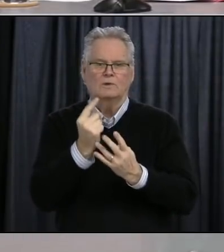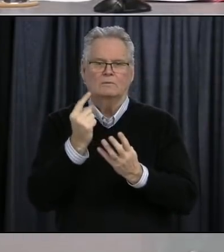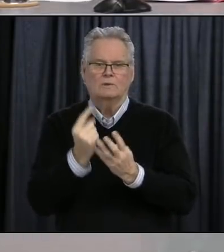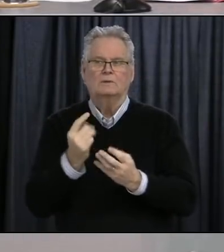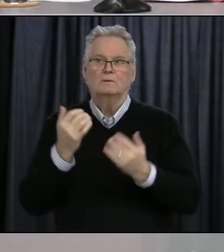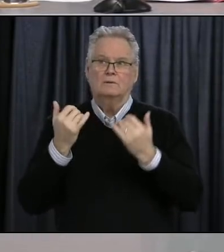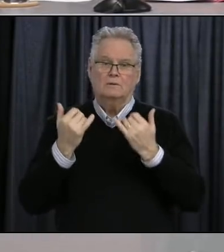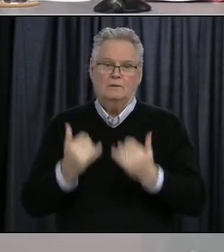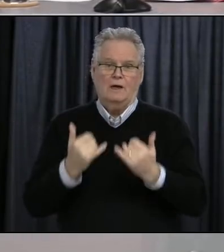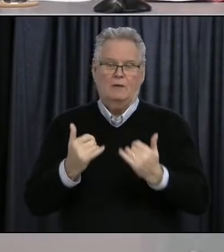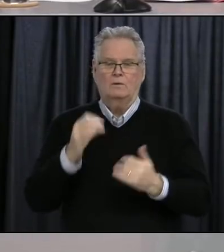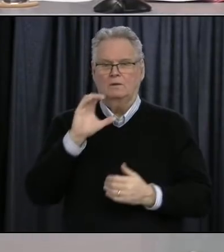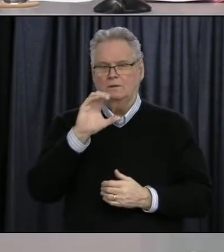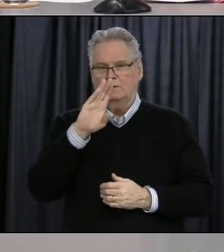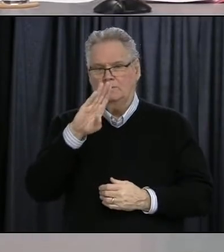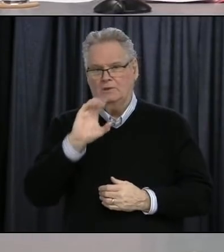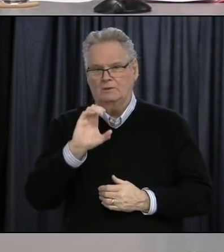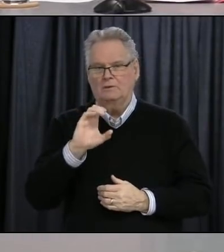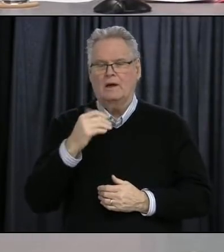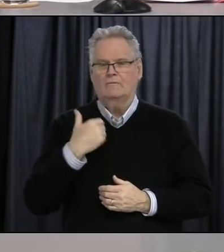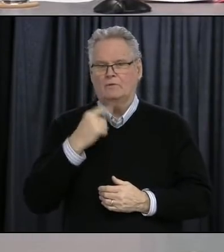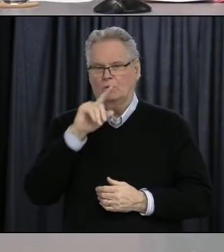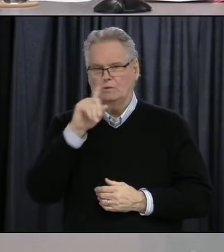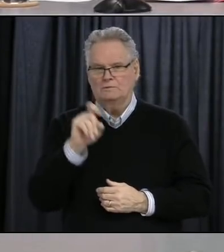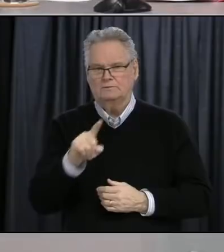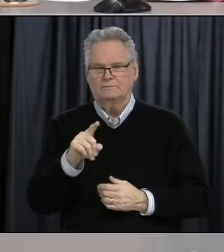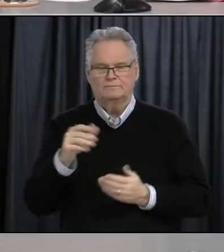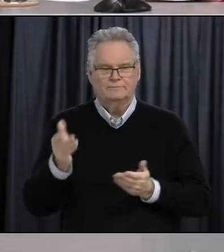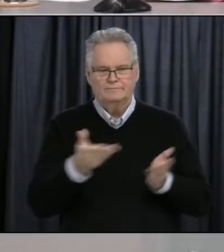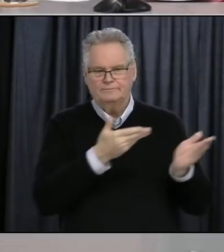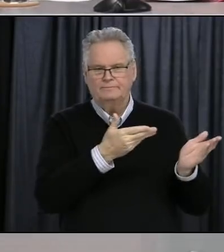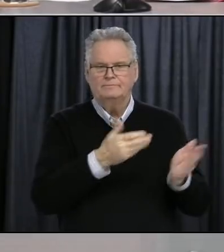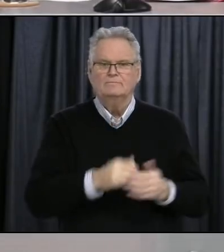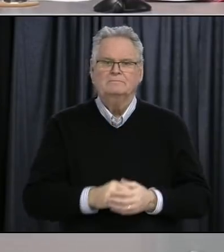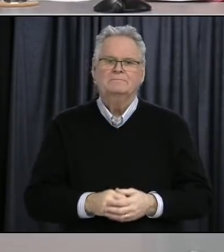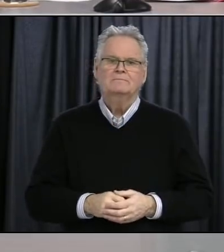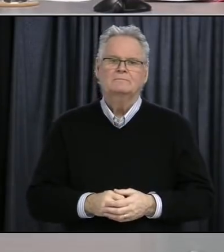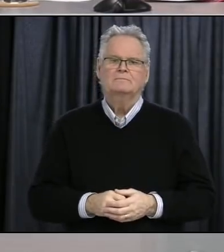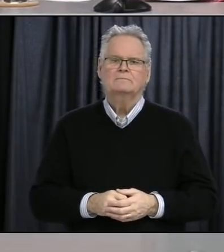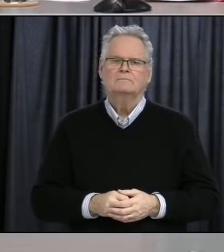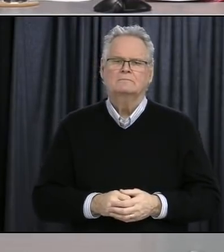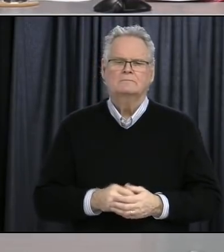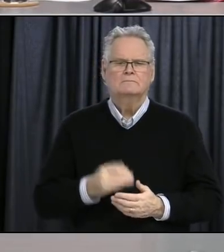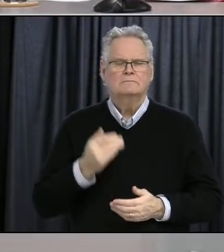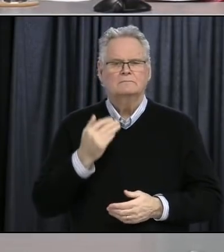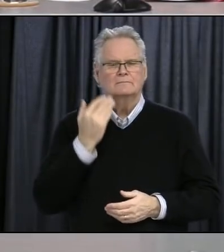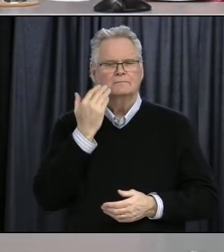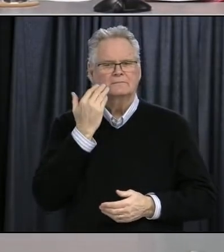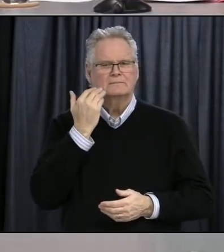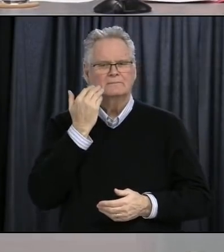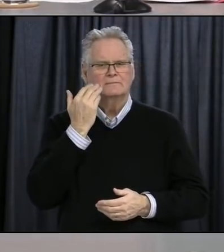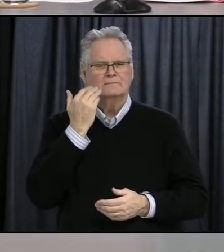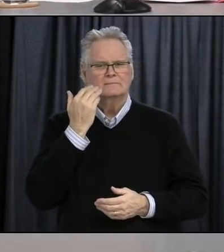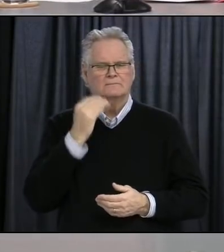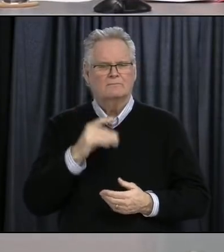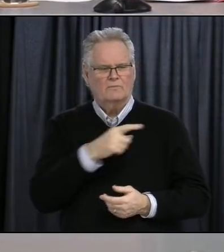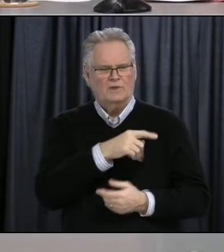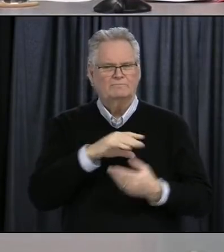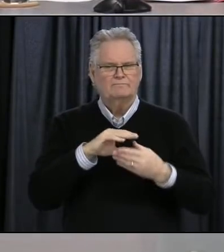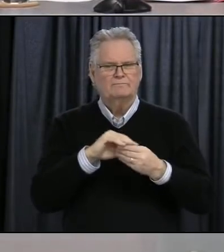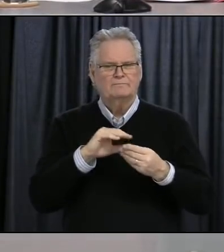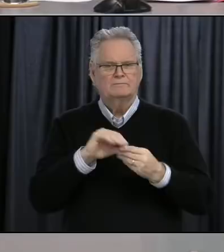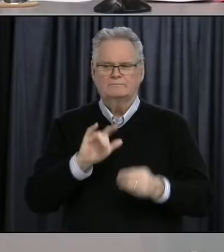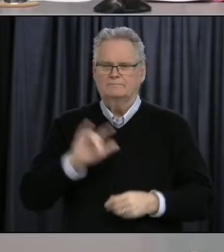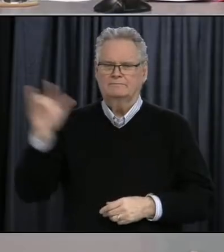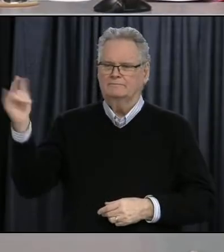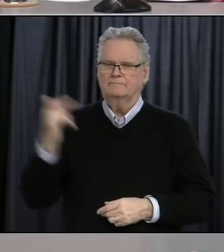ahead. Dr. Fitzgerald, in the past you've resisted entry testing, saying it gives people a false sense of security so they might